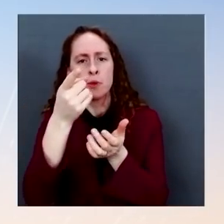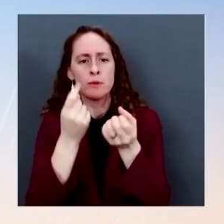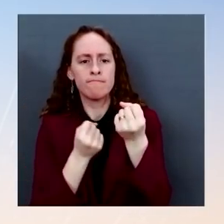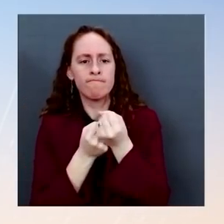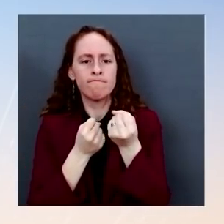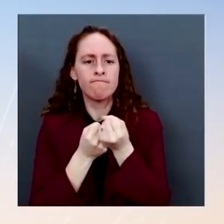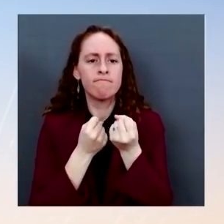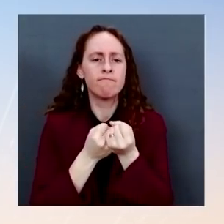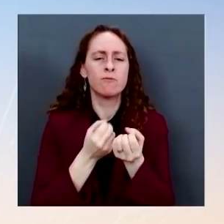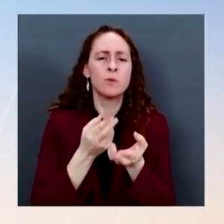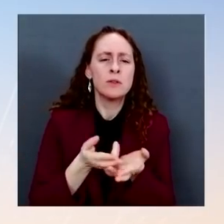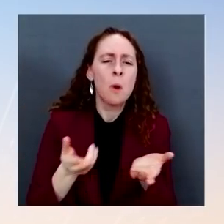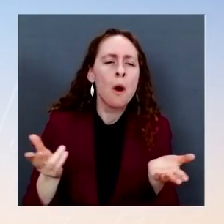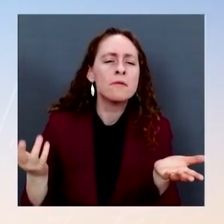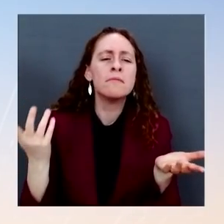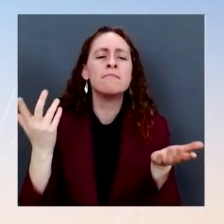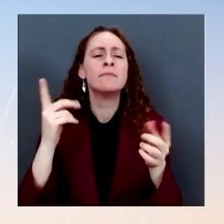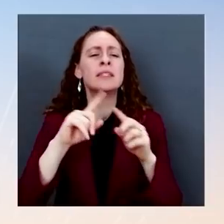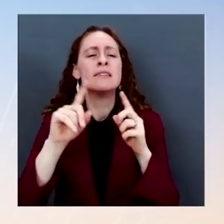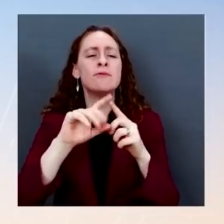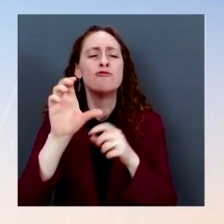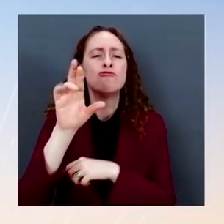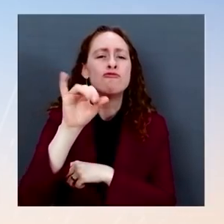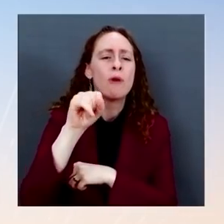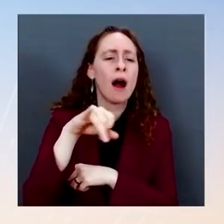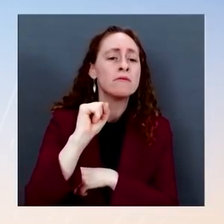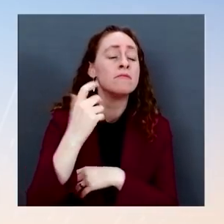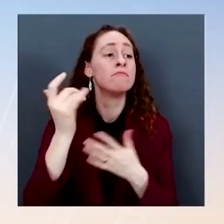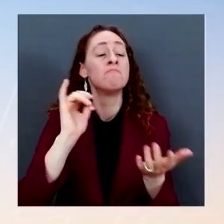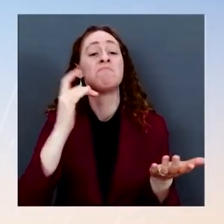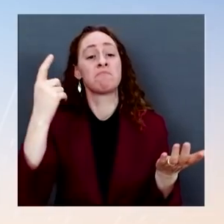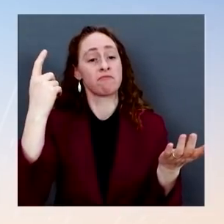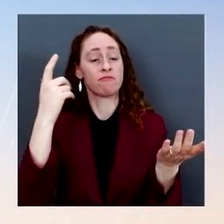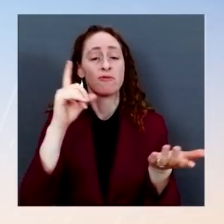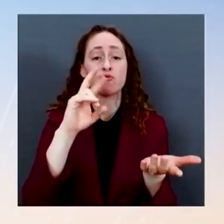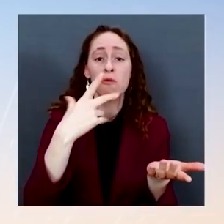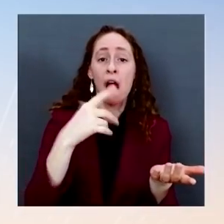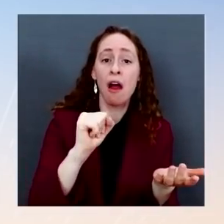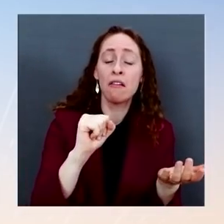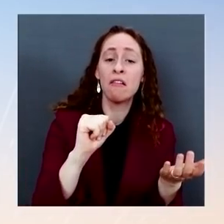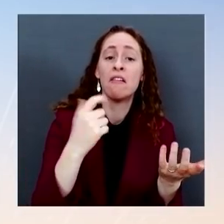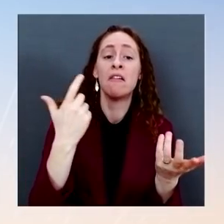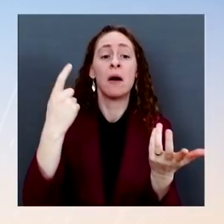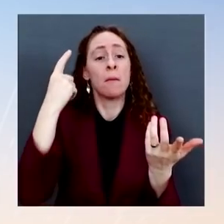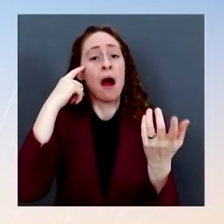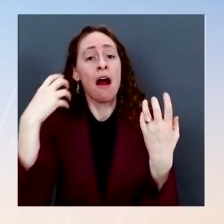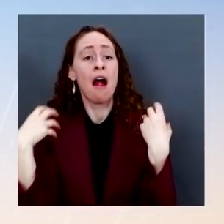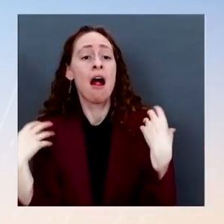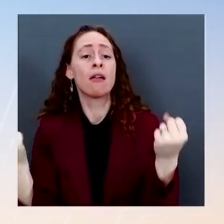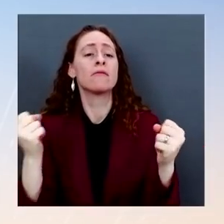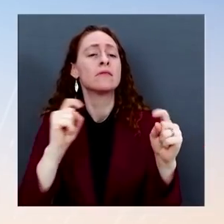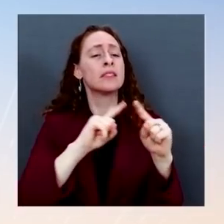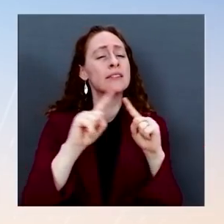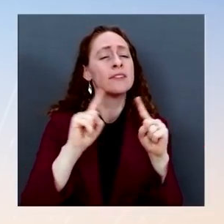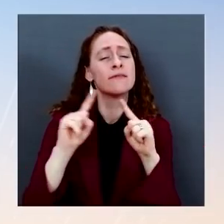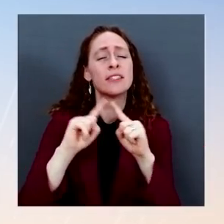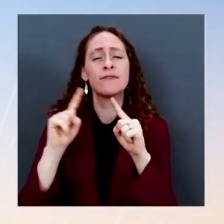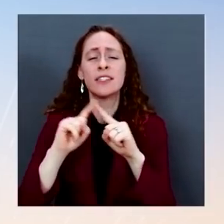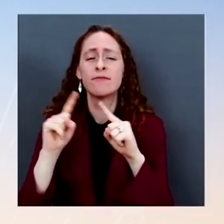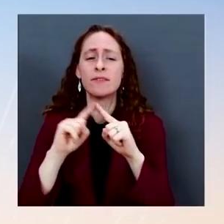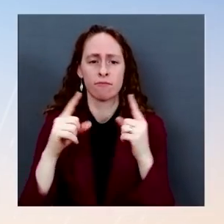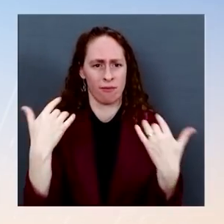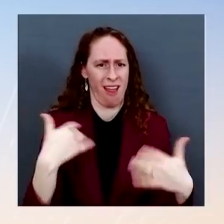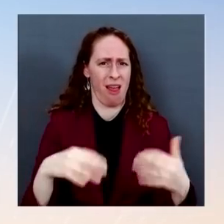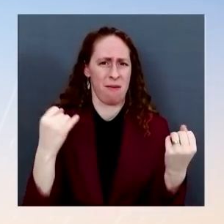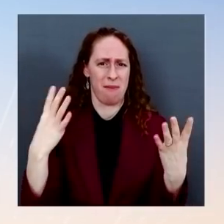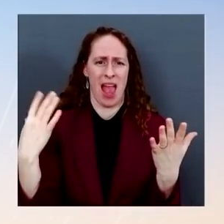health episodes. This is just the latest example of historic levels of funding that President Biden has made available to cities and states to address crime,